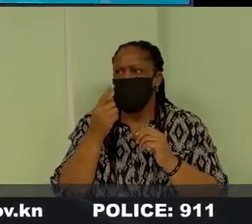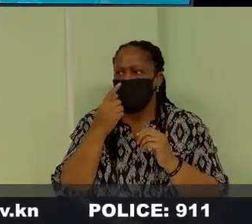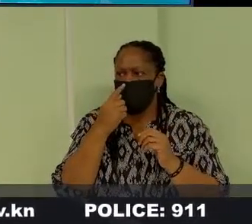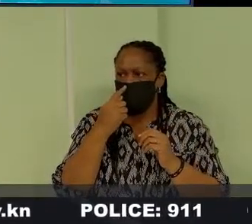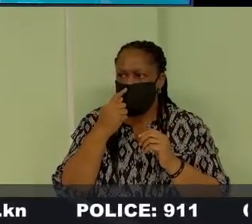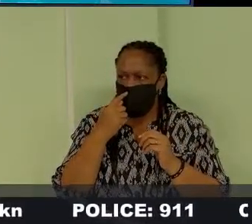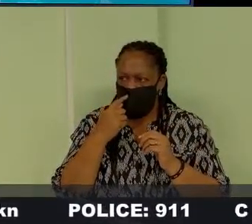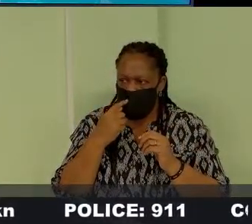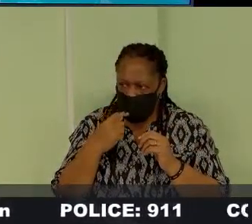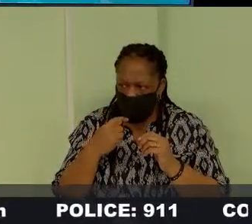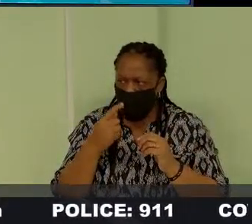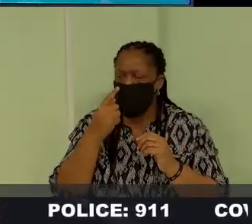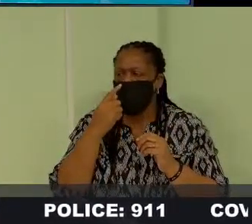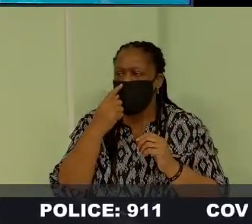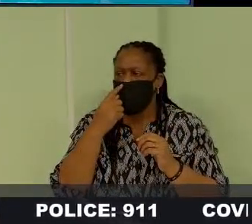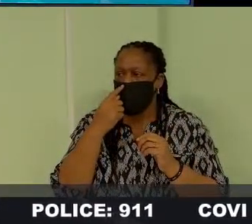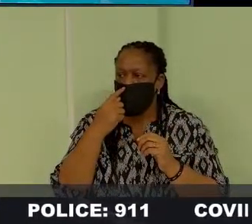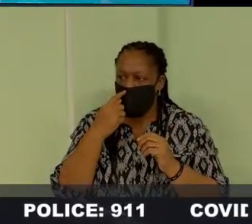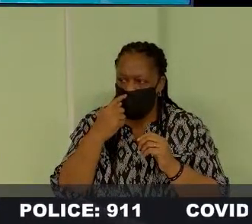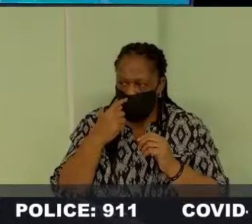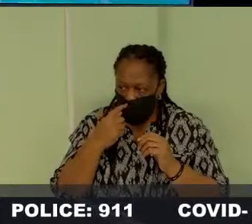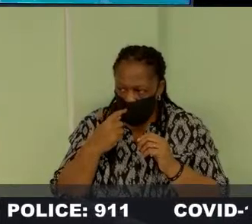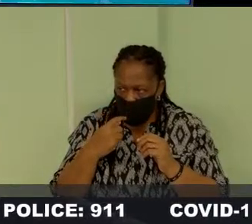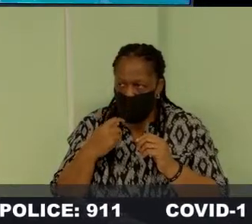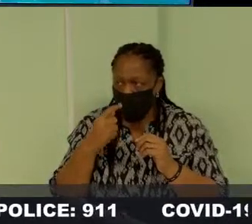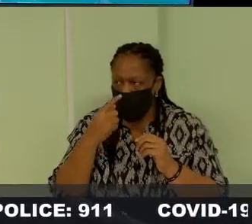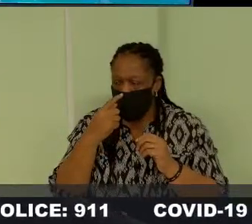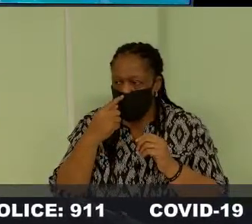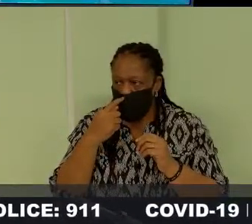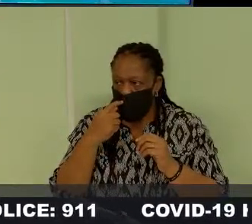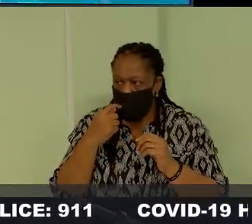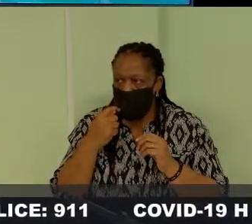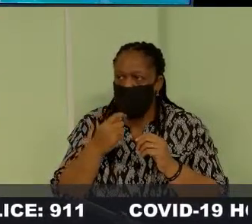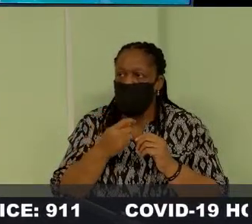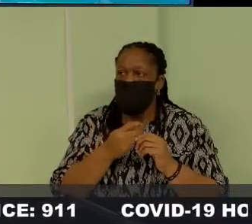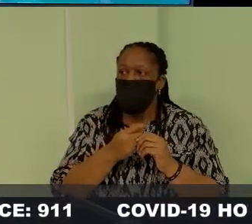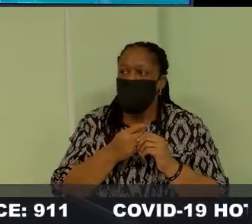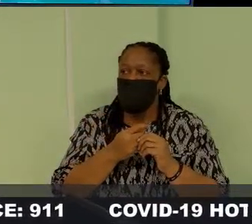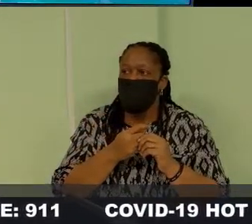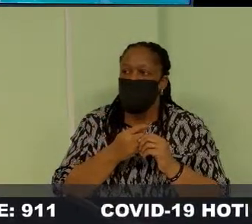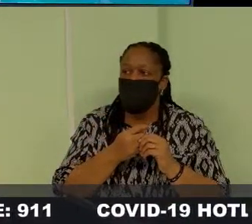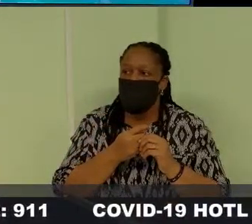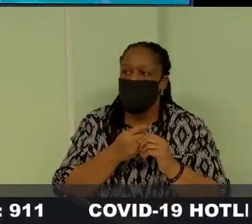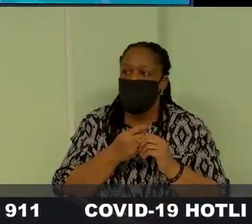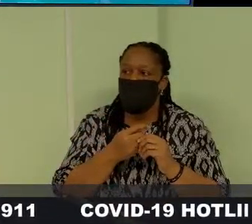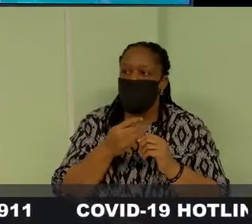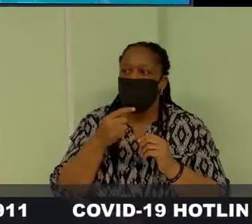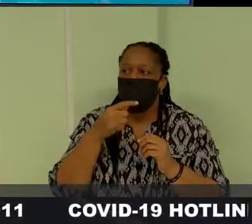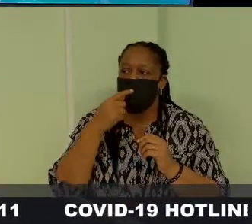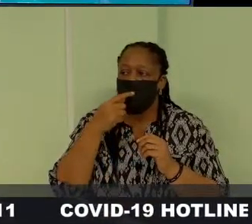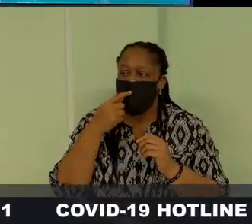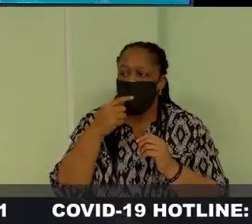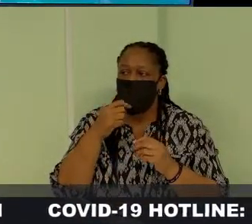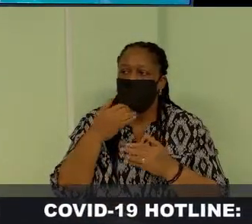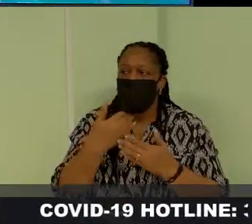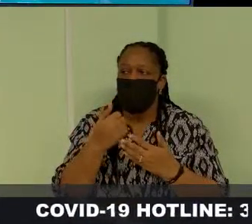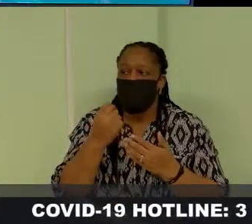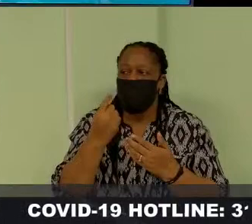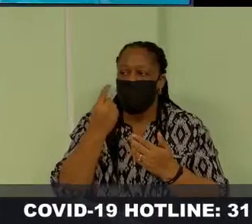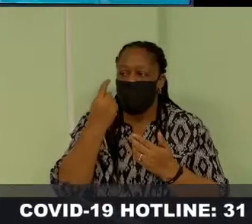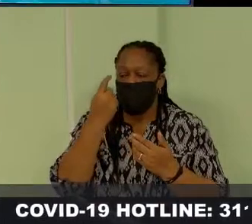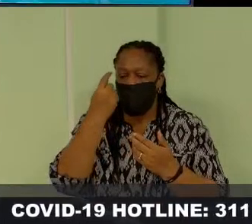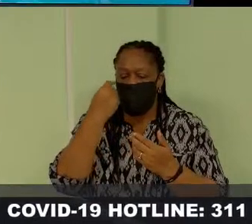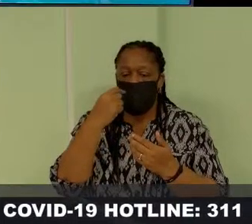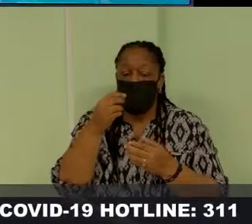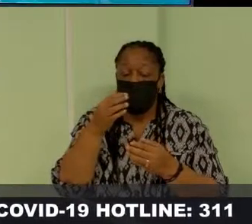very rare. She was found to have what's called an encephalocele, which is part of the line of the brain that was protruding through